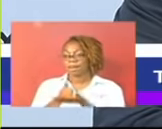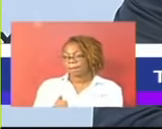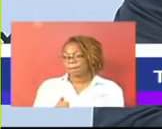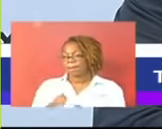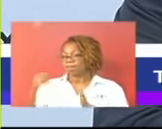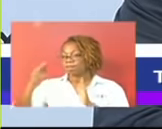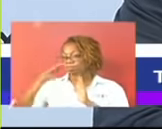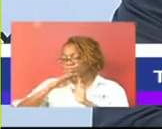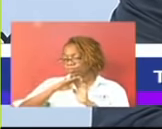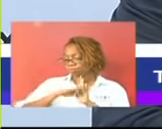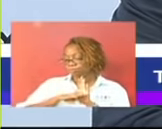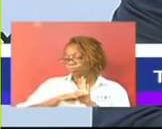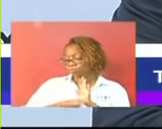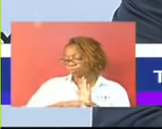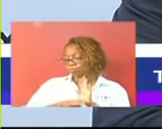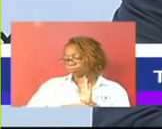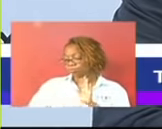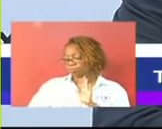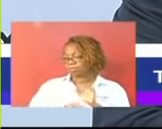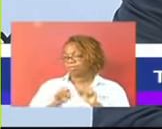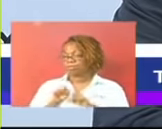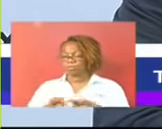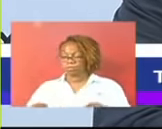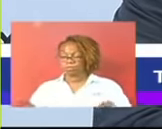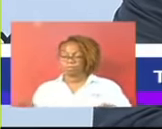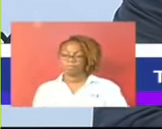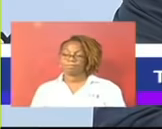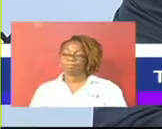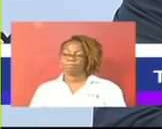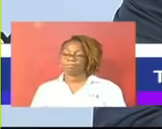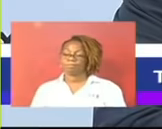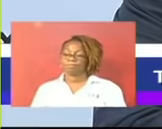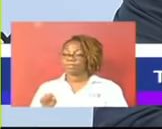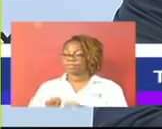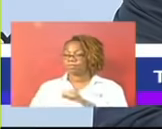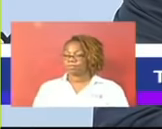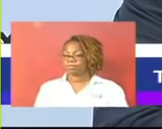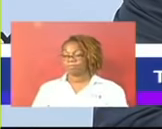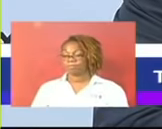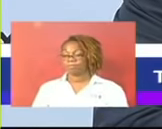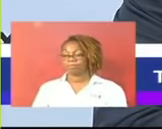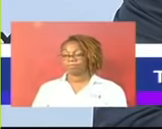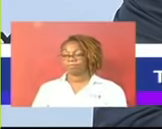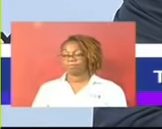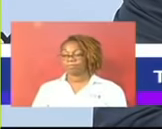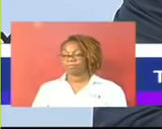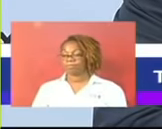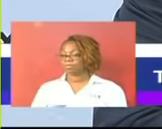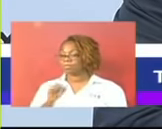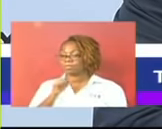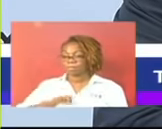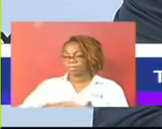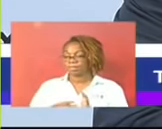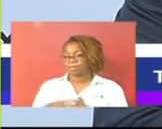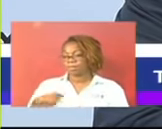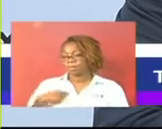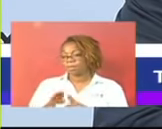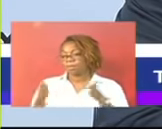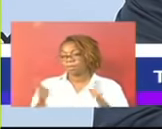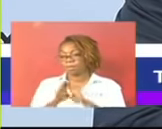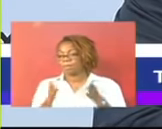increased risk that goes along with increased movement. So not necessarily too much too soon, but definitely a warning bell to